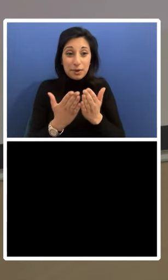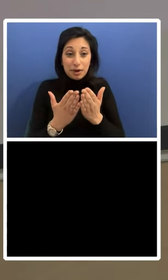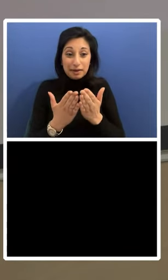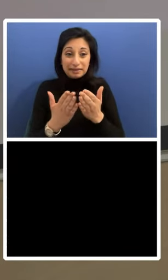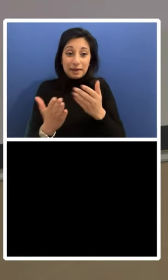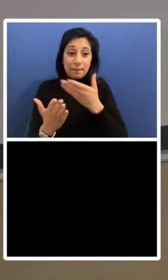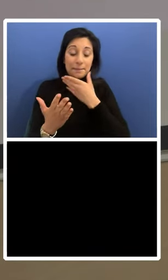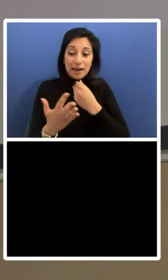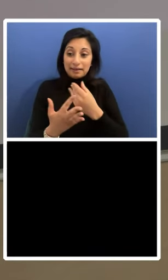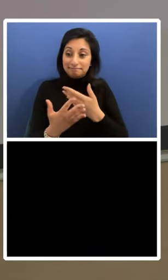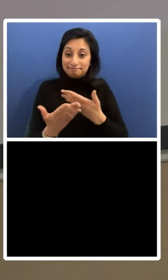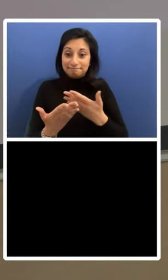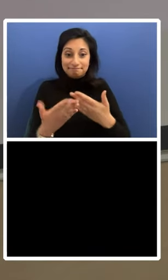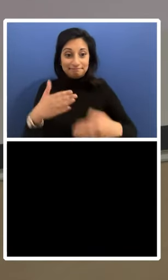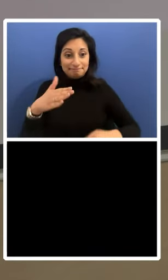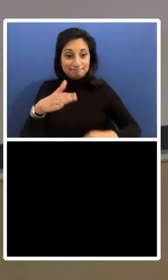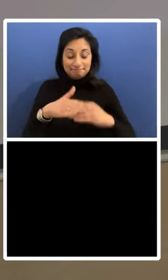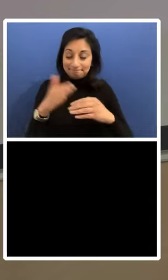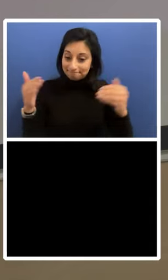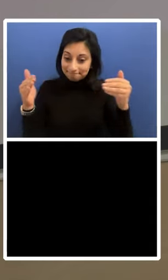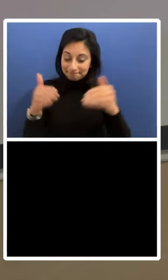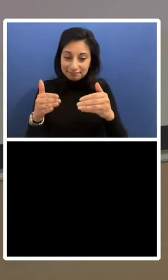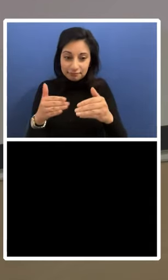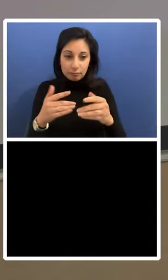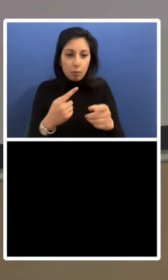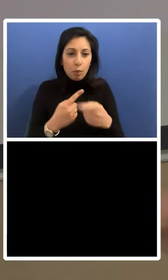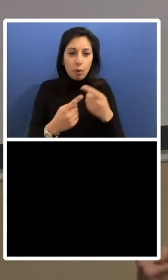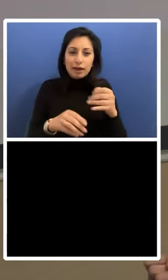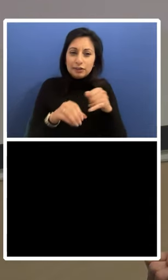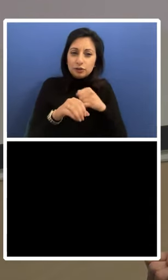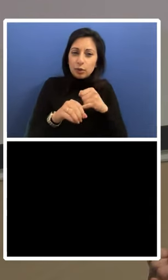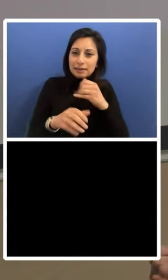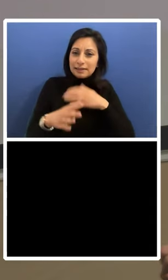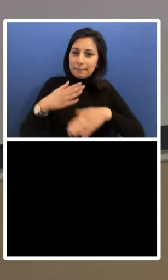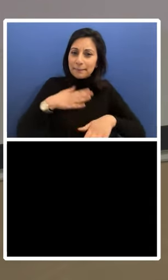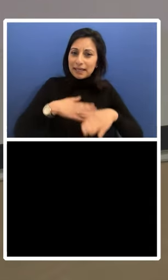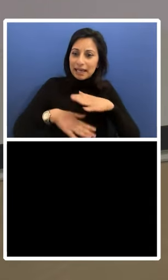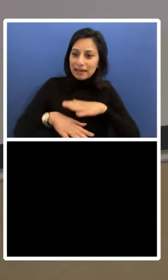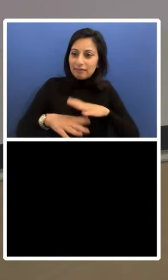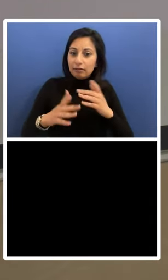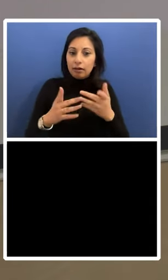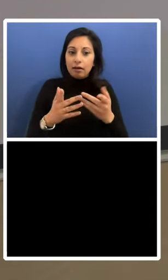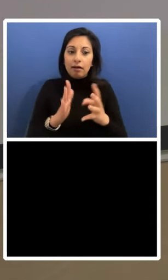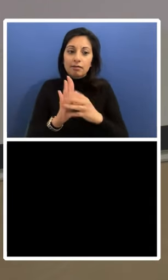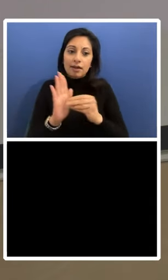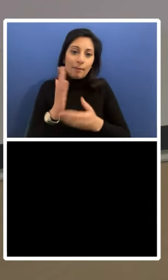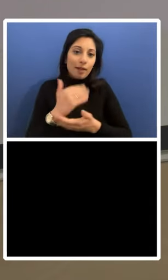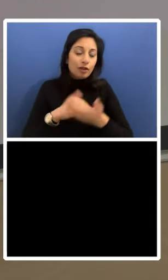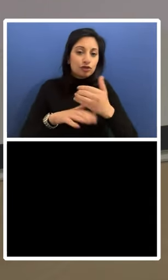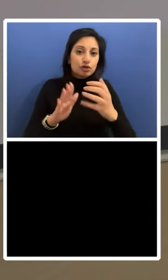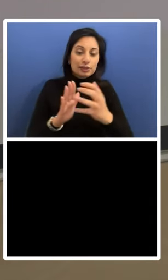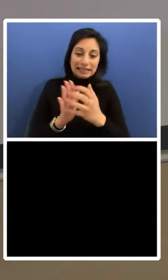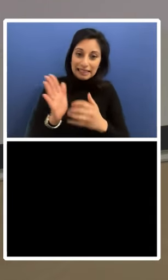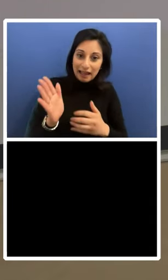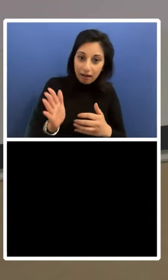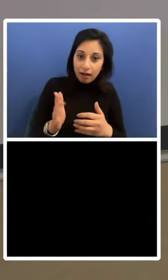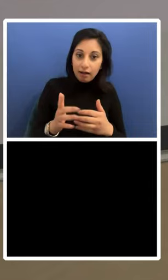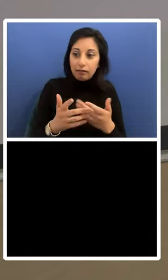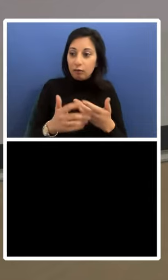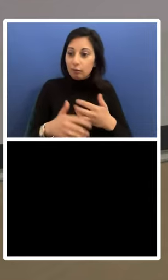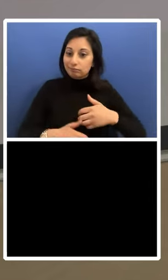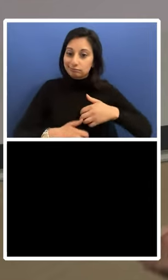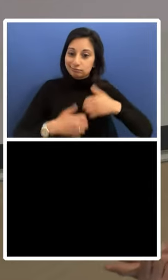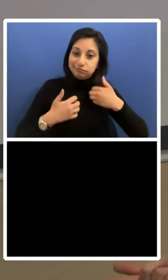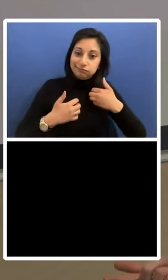dominated by men, it's dominated by really toxic behaviour, whether it's stealing shoes or, you know, aggression,